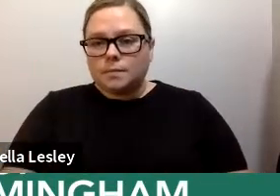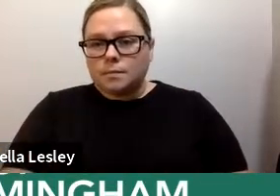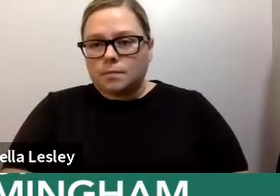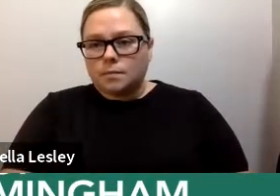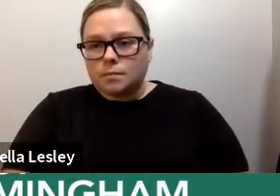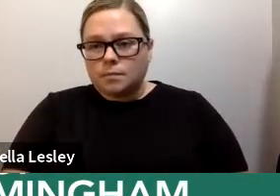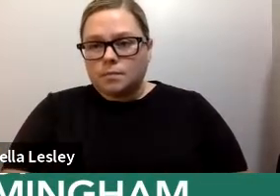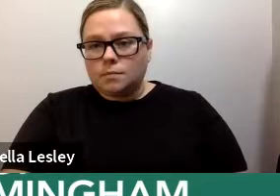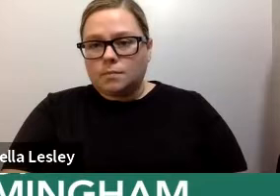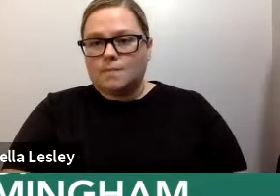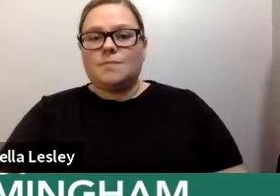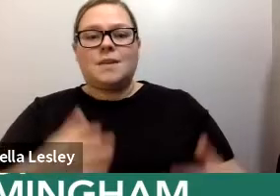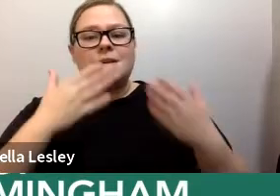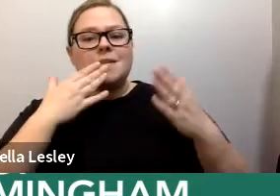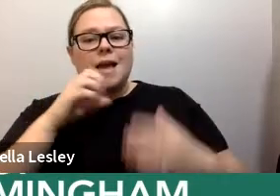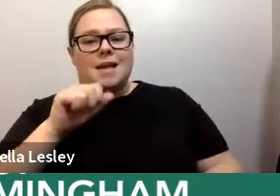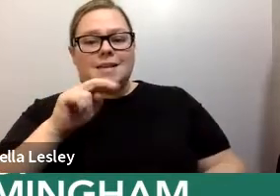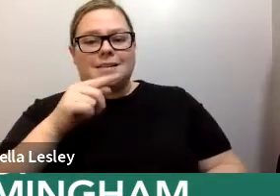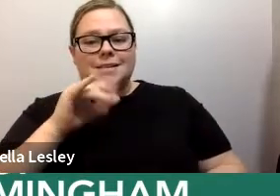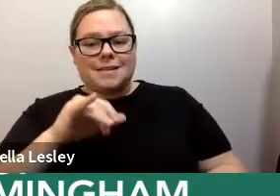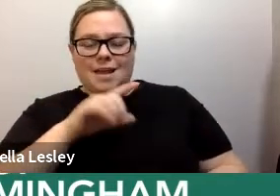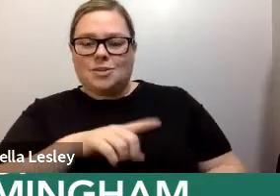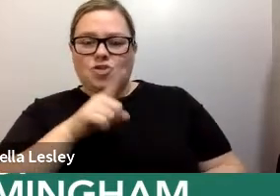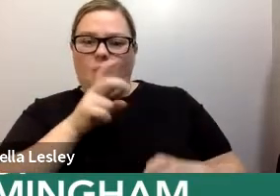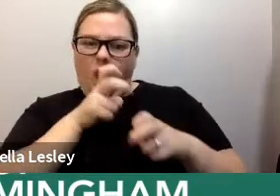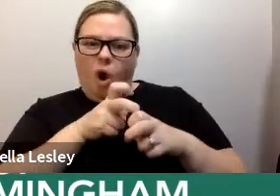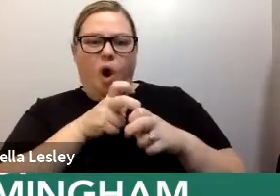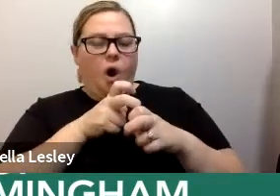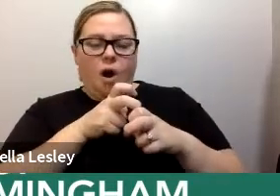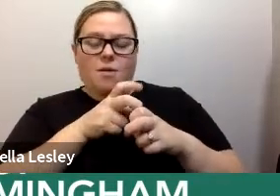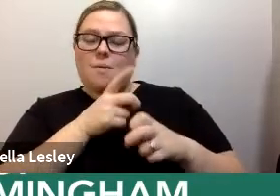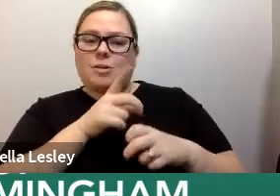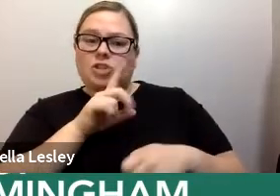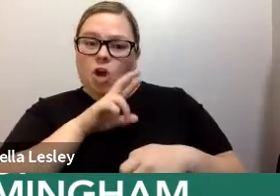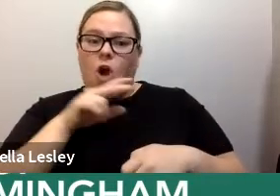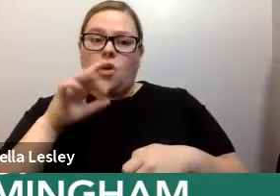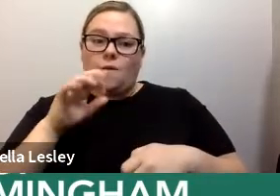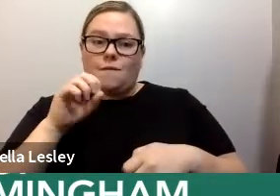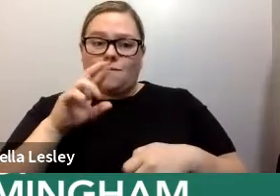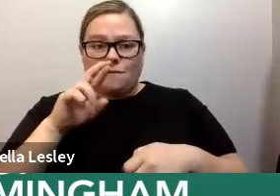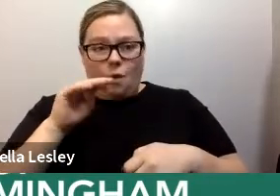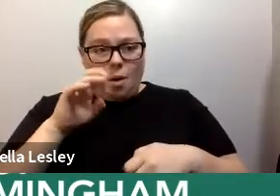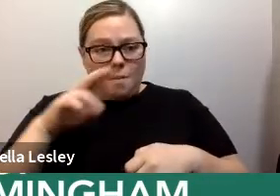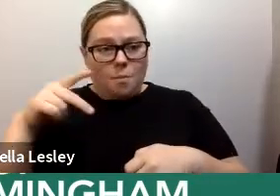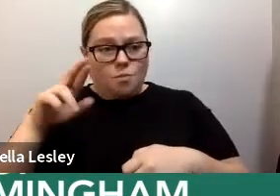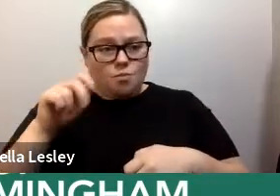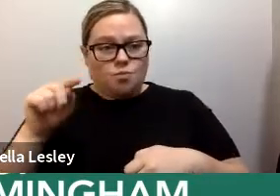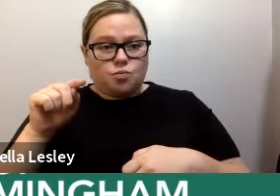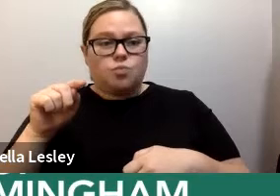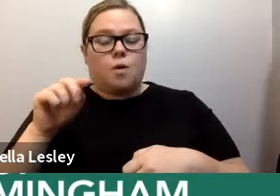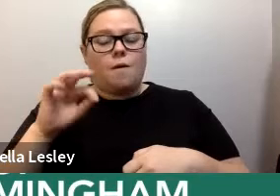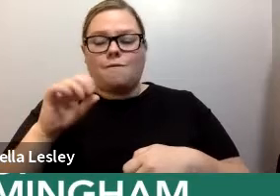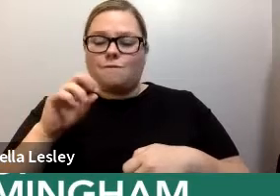Thank you very much, Zangi. And you're a very hard act to follow, Dr. Fulber-Pratt. I'm surprised that we've never crossed